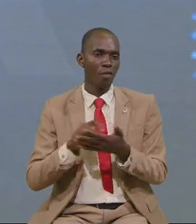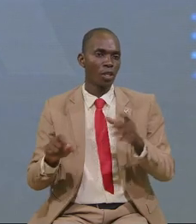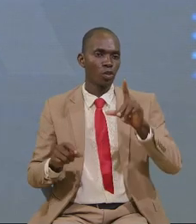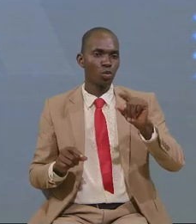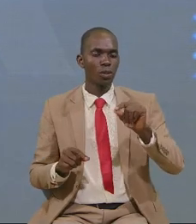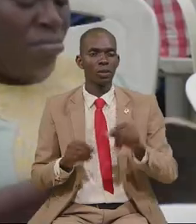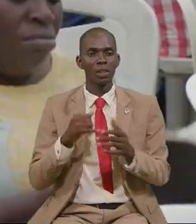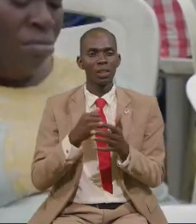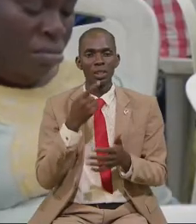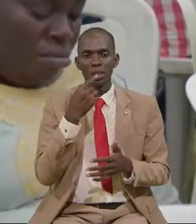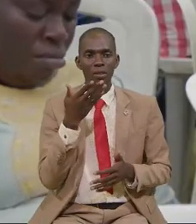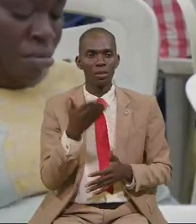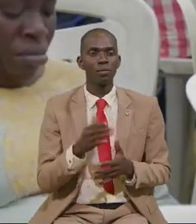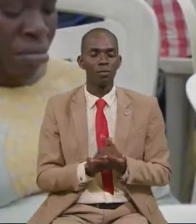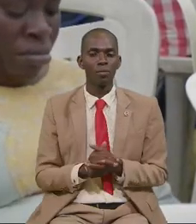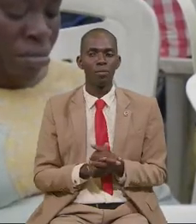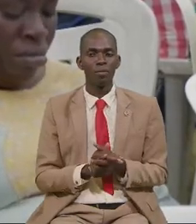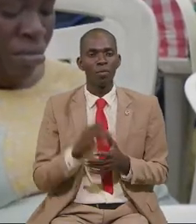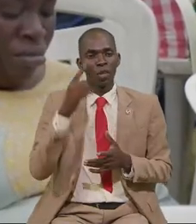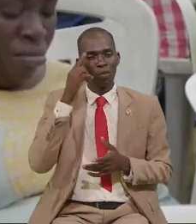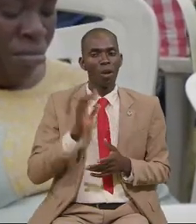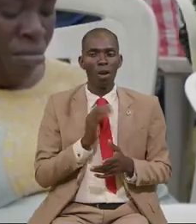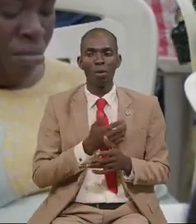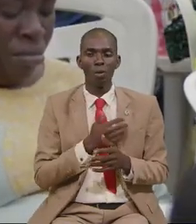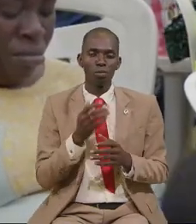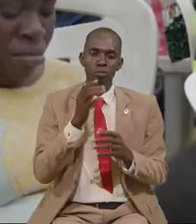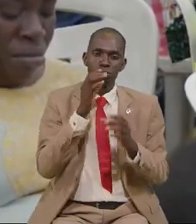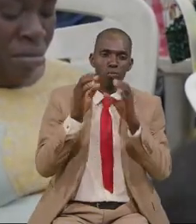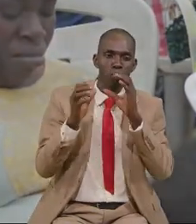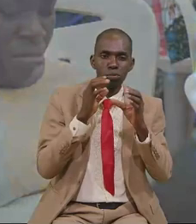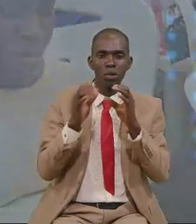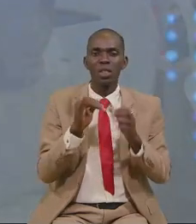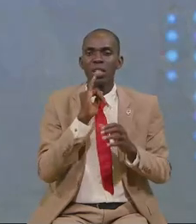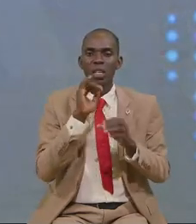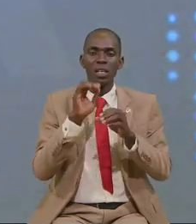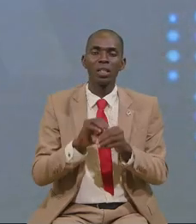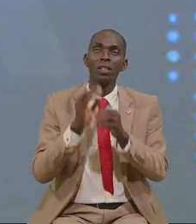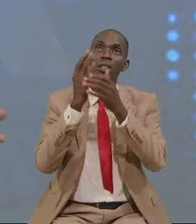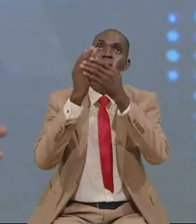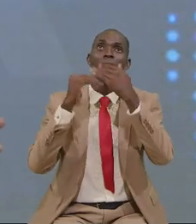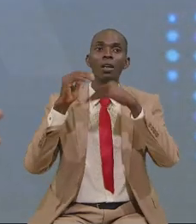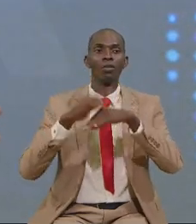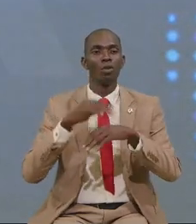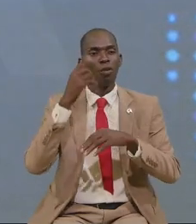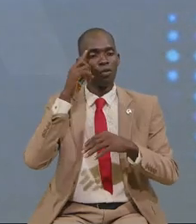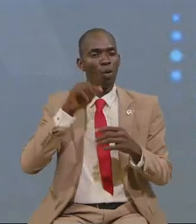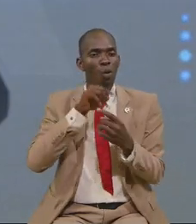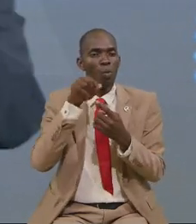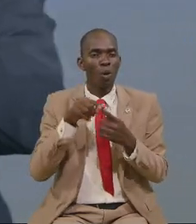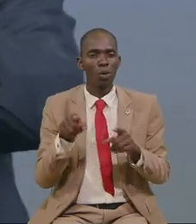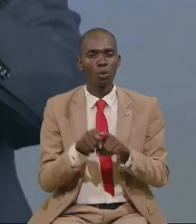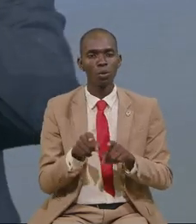it tells us, for our conversation is in heaven, from whence also